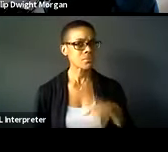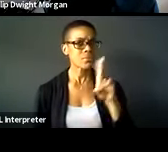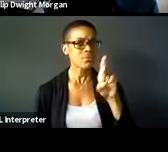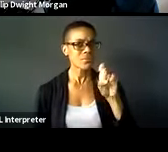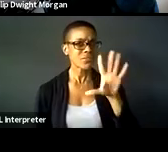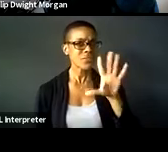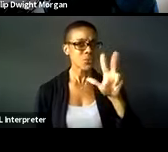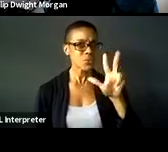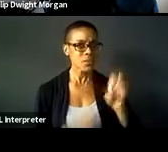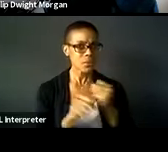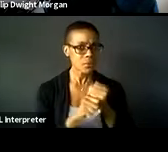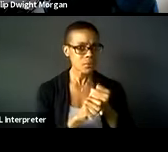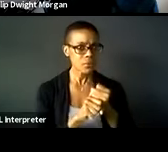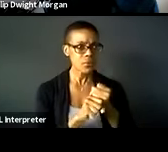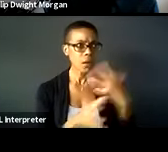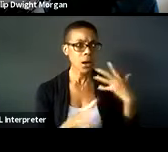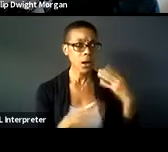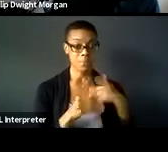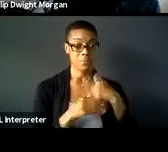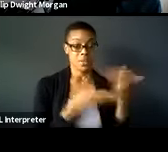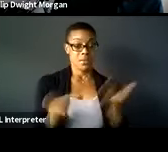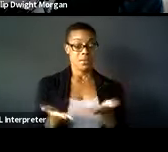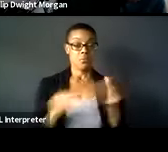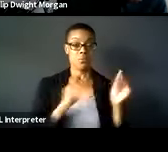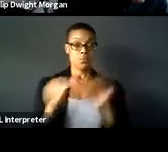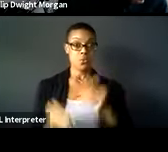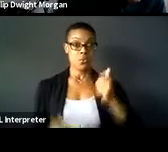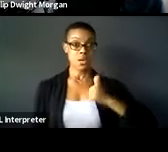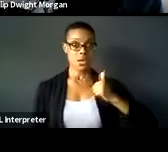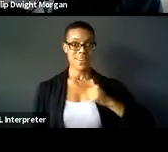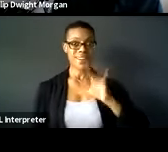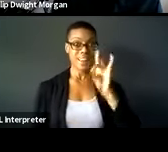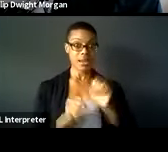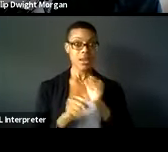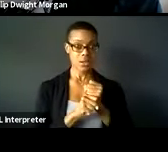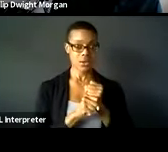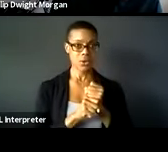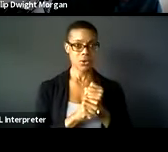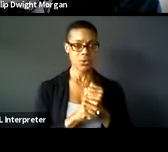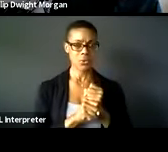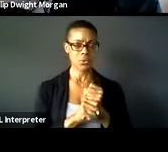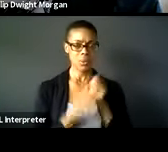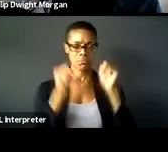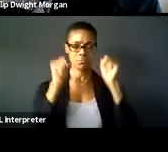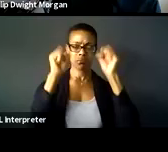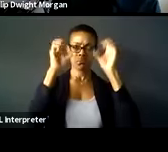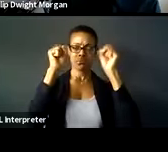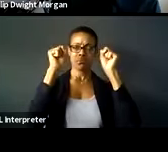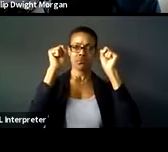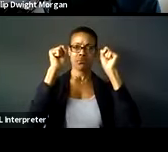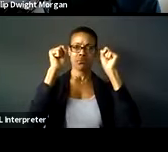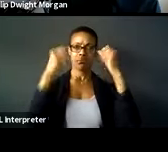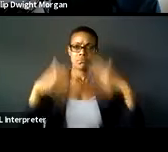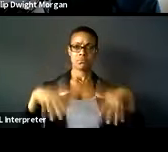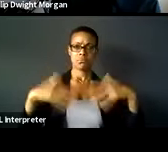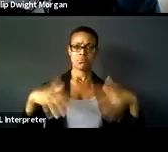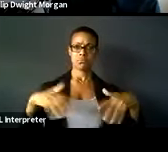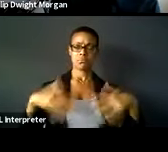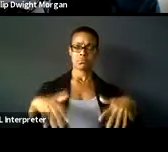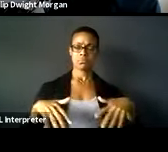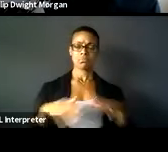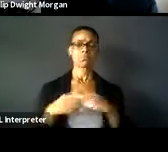here 8 years was unbelievable because one, I wanted